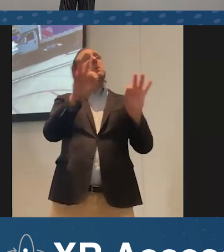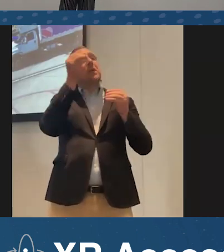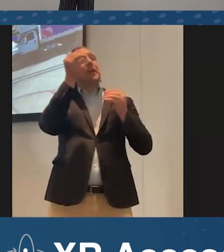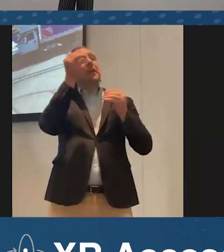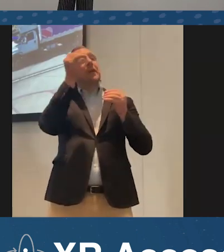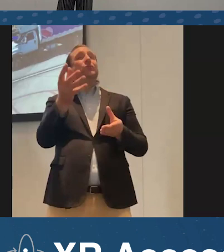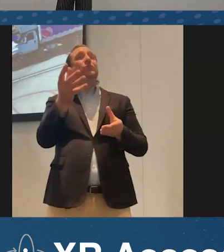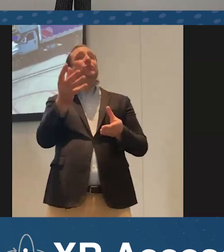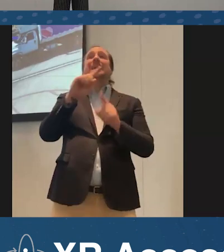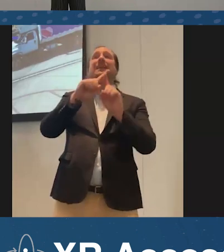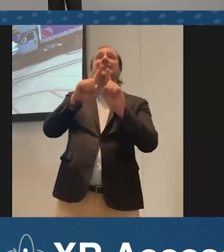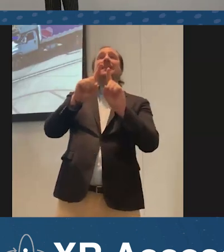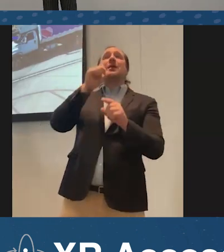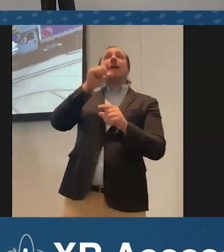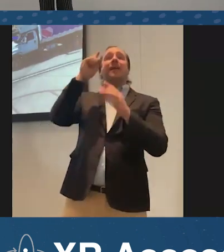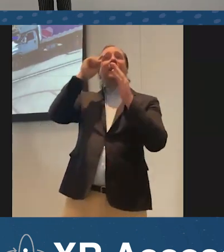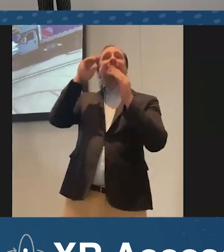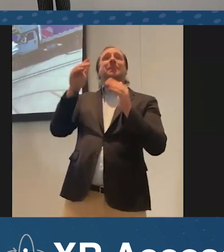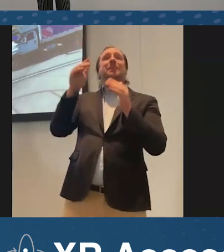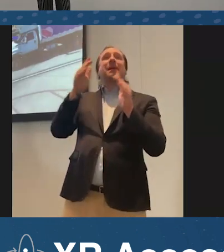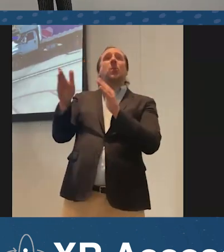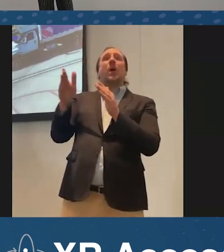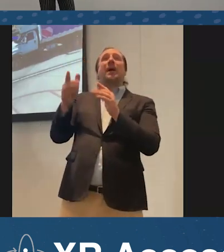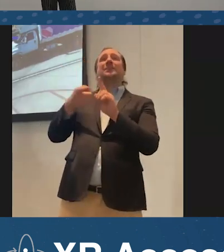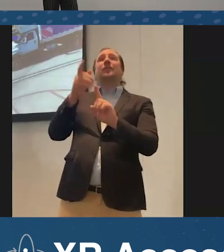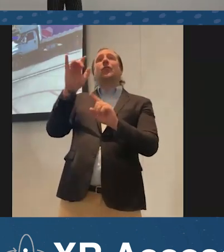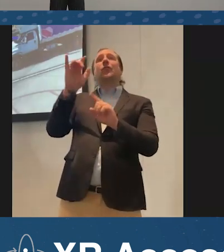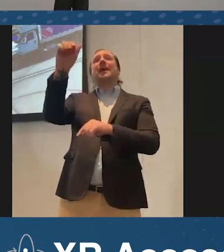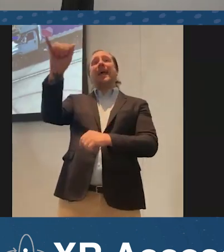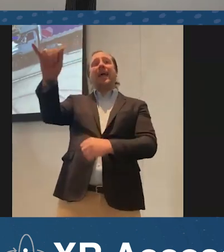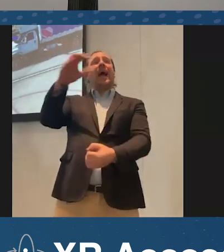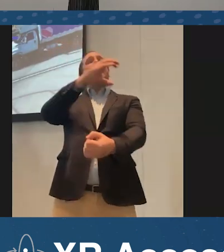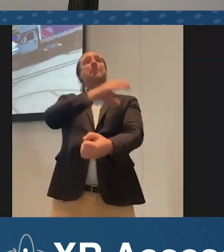very unexpected ways from these AI-powered scene descriptions.